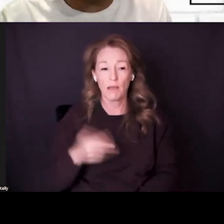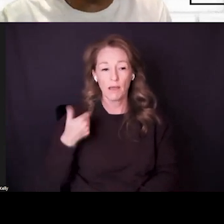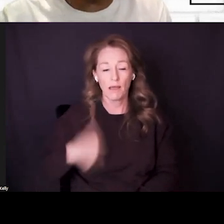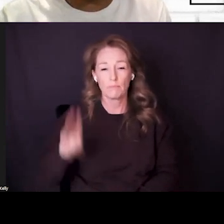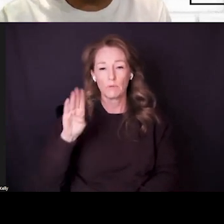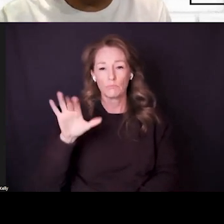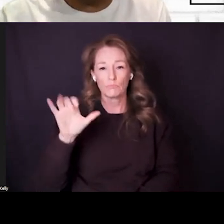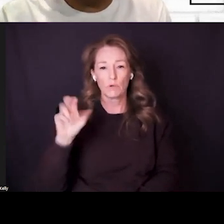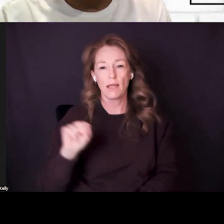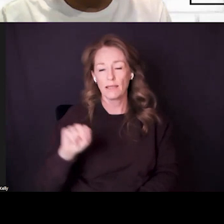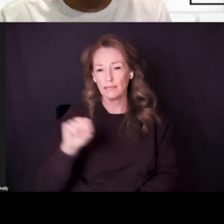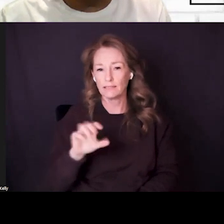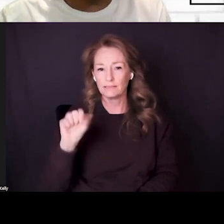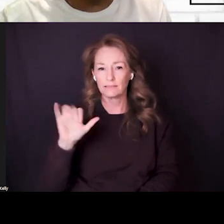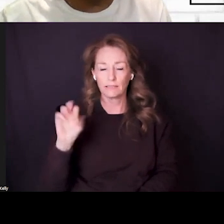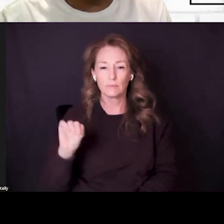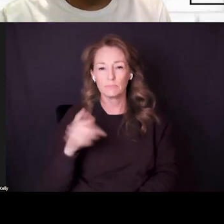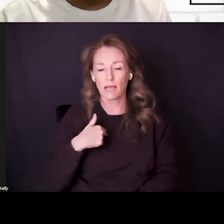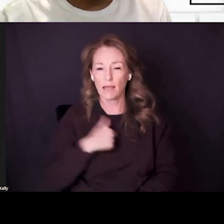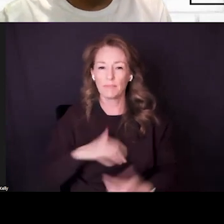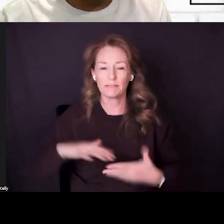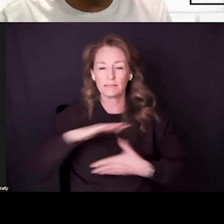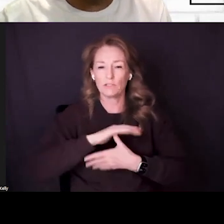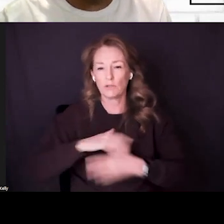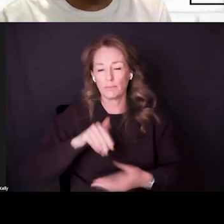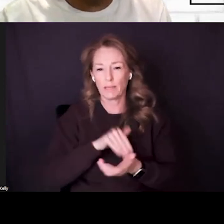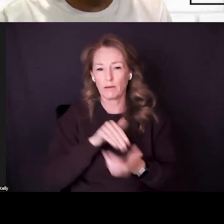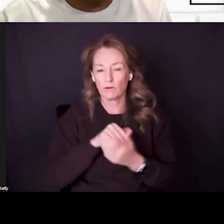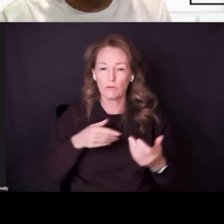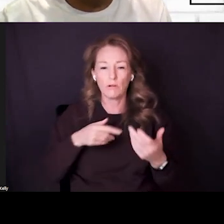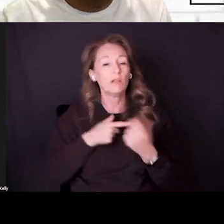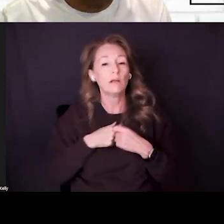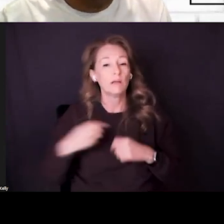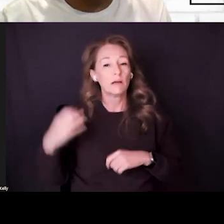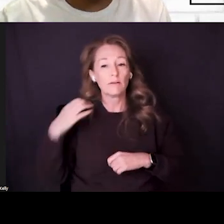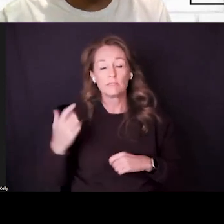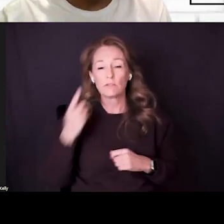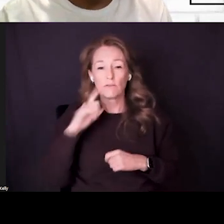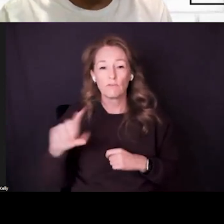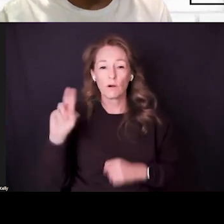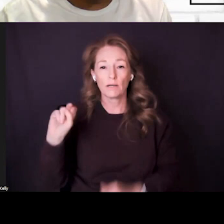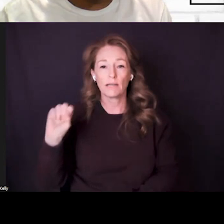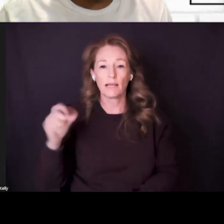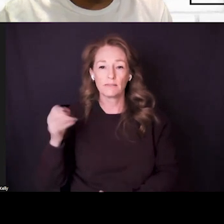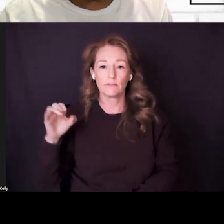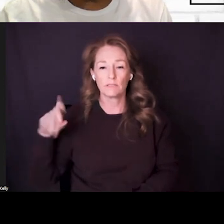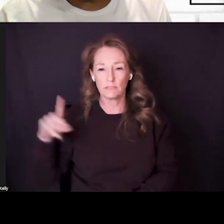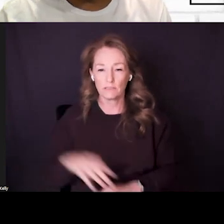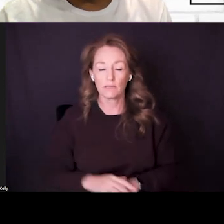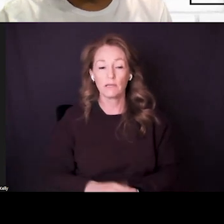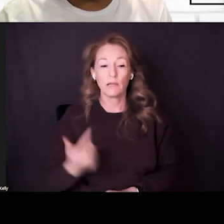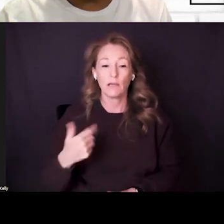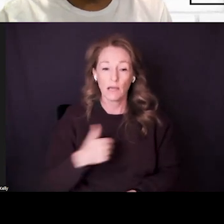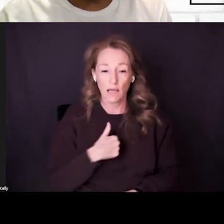Senior Medical Advisor with NASHBIT, and I am thrilled to be the host for today's presentation that is going to center around